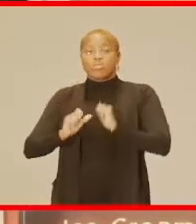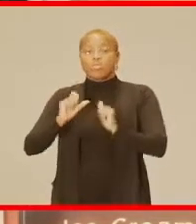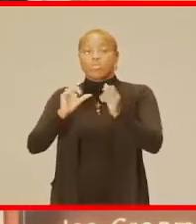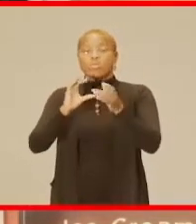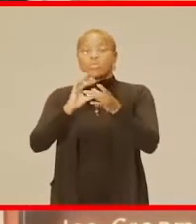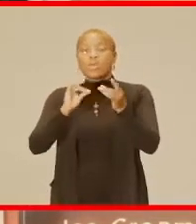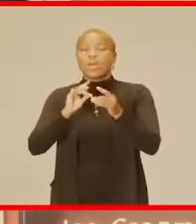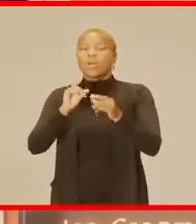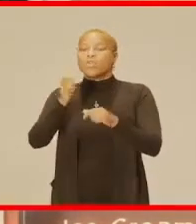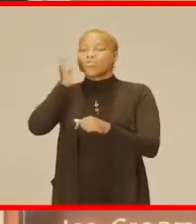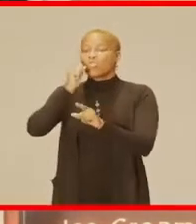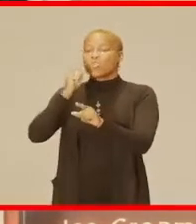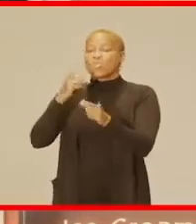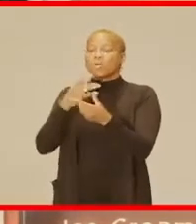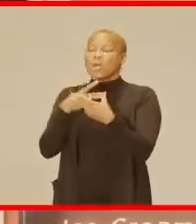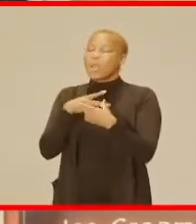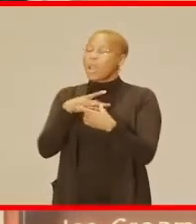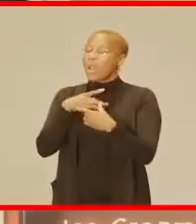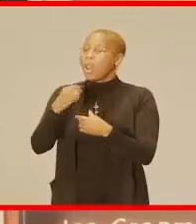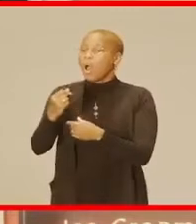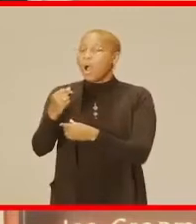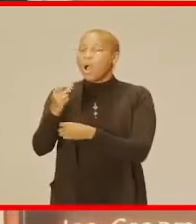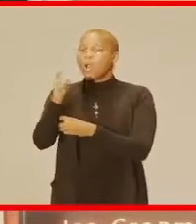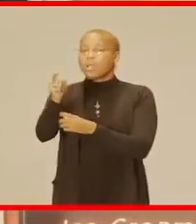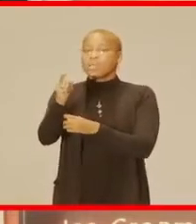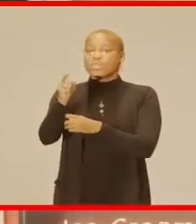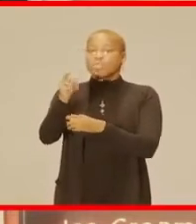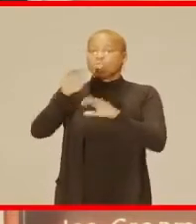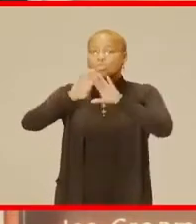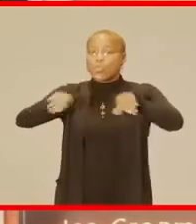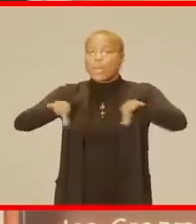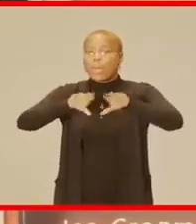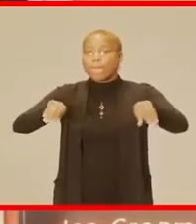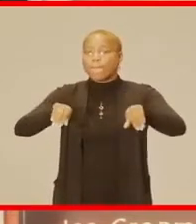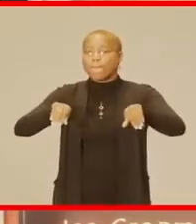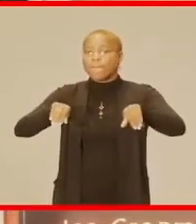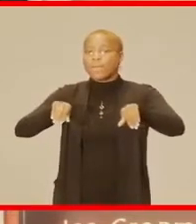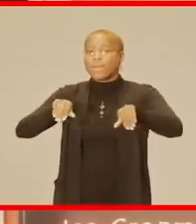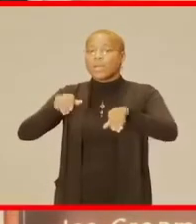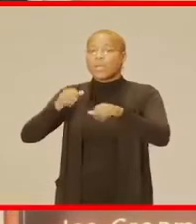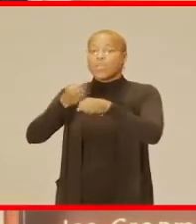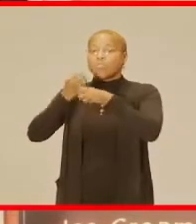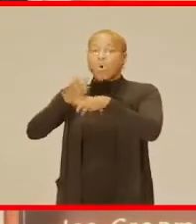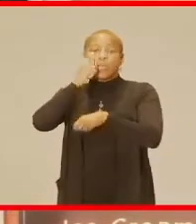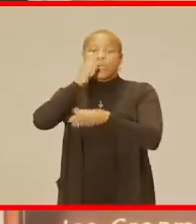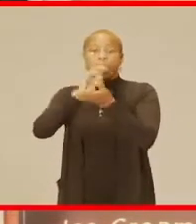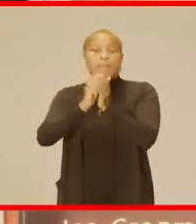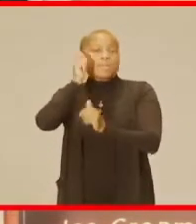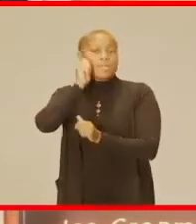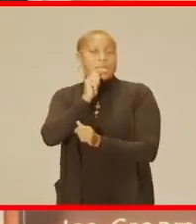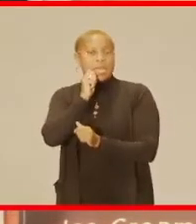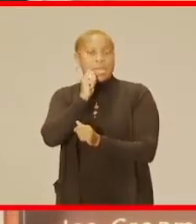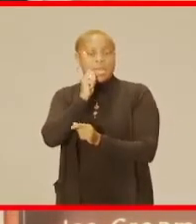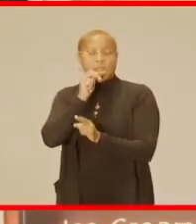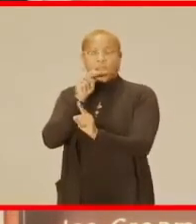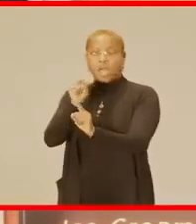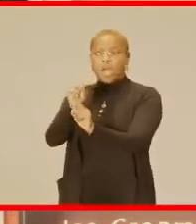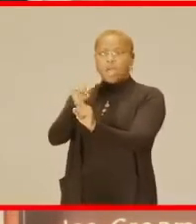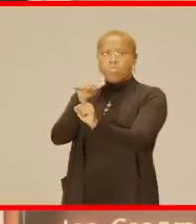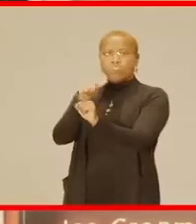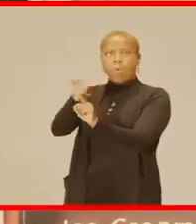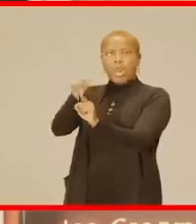to swim, has tan skin for it, and is bullied for it. And what I like about this series